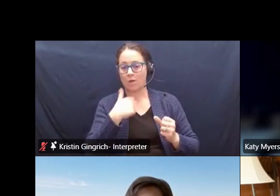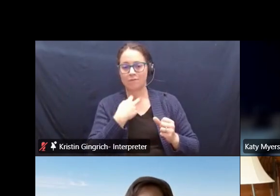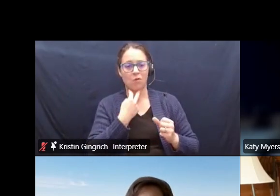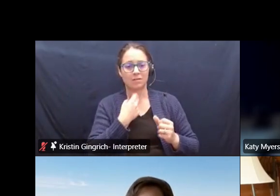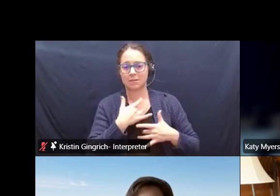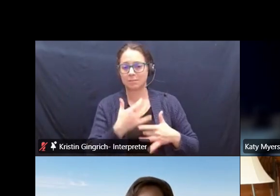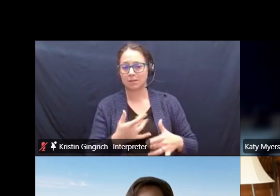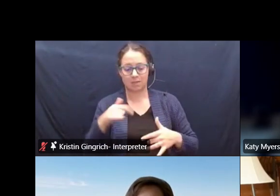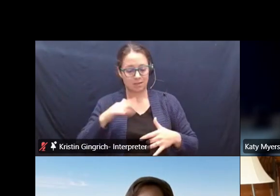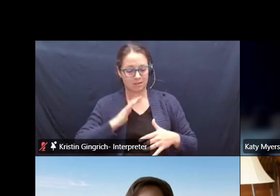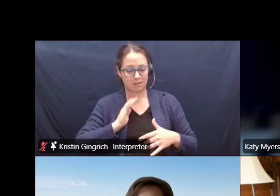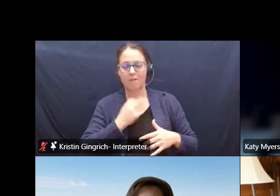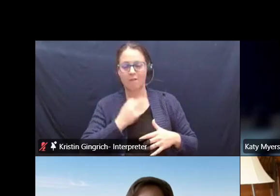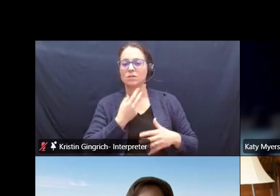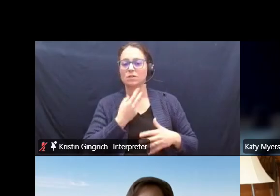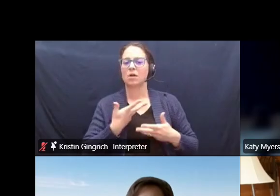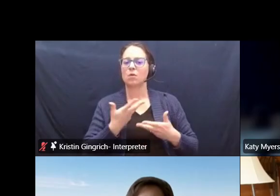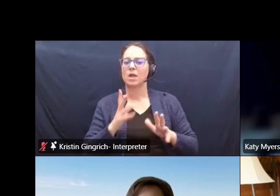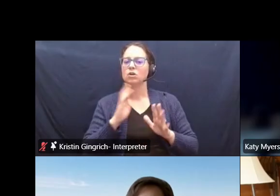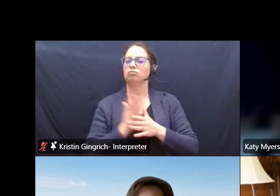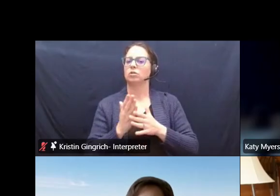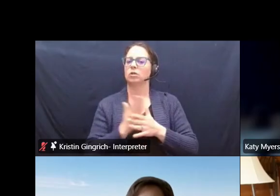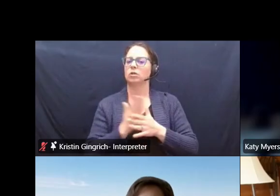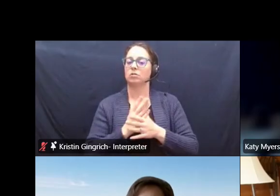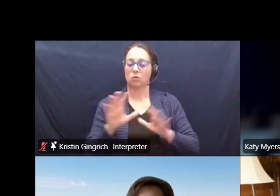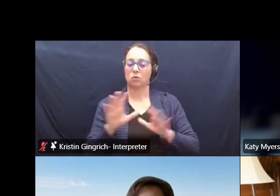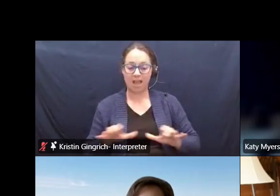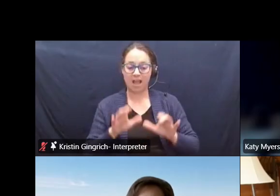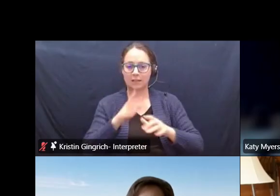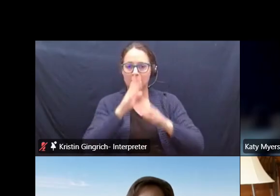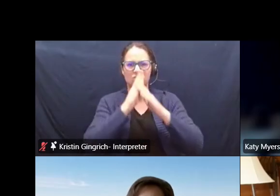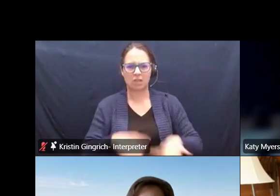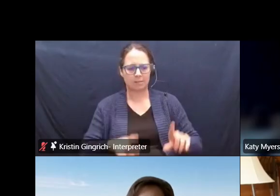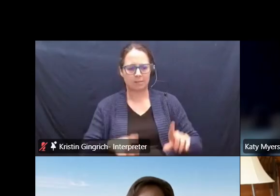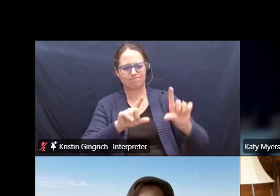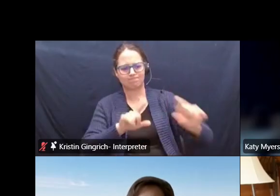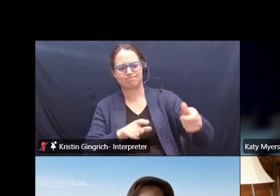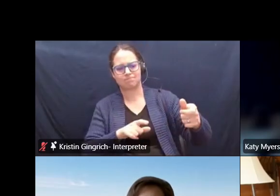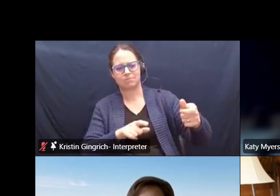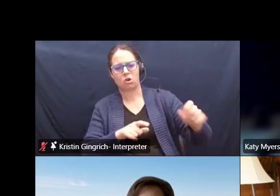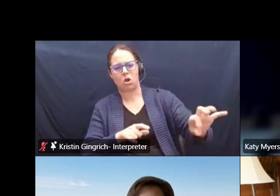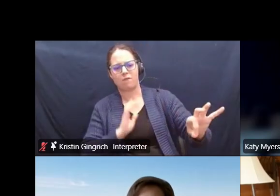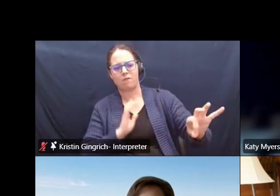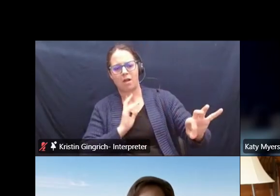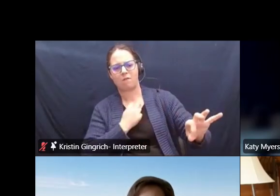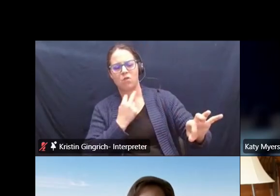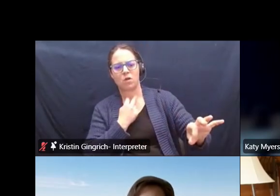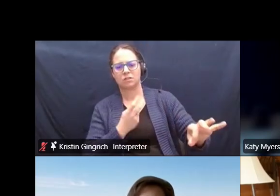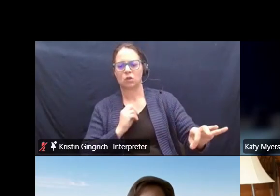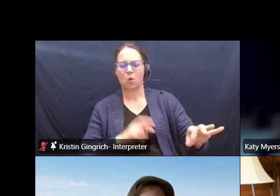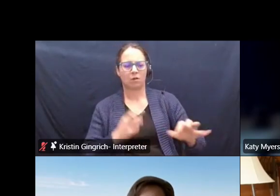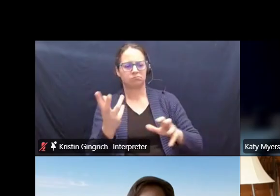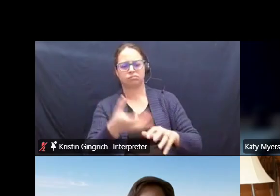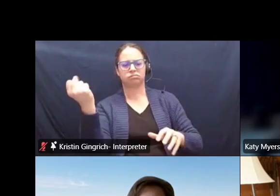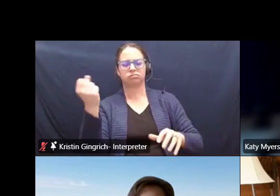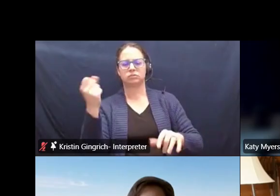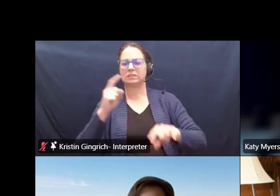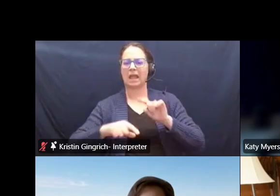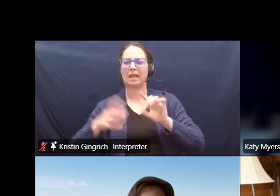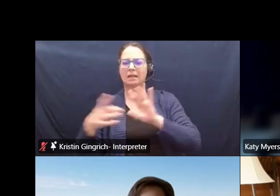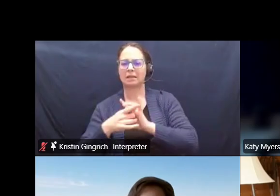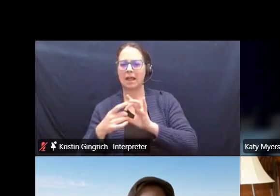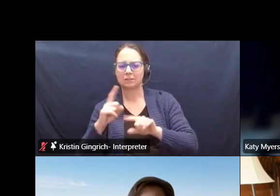our voice. And so being actively silenced or being actively taken away from being able to connect with each